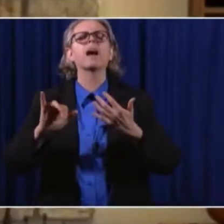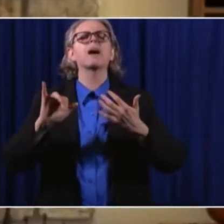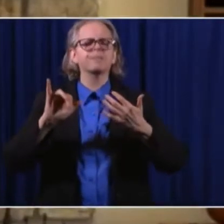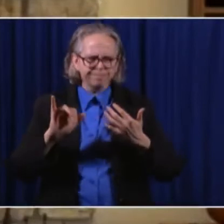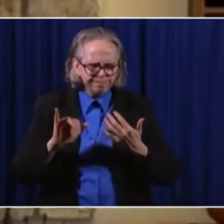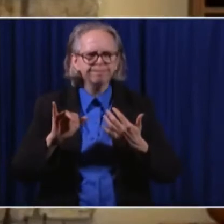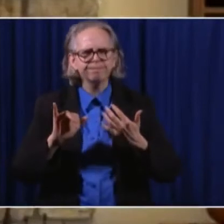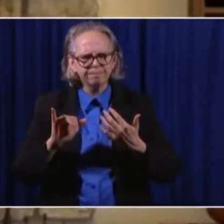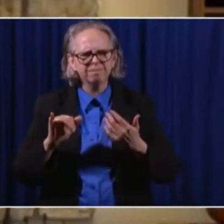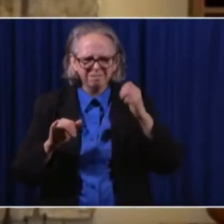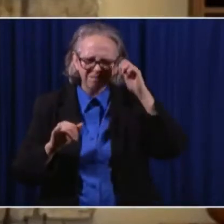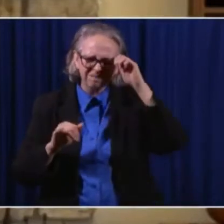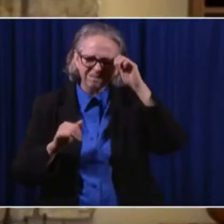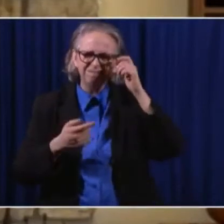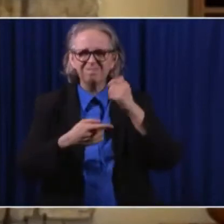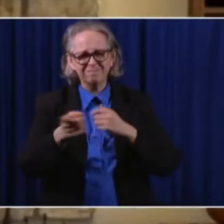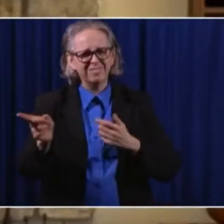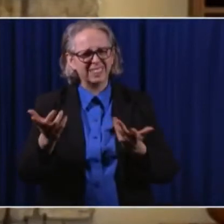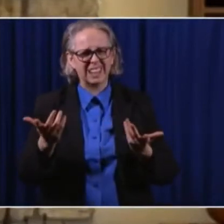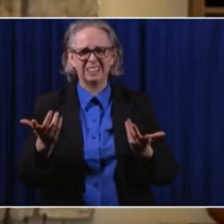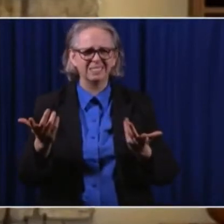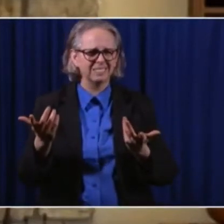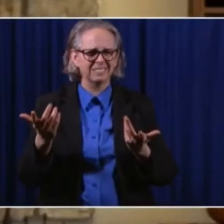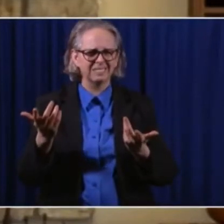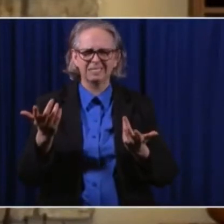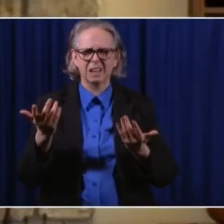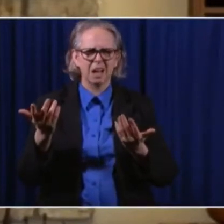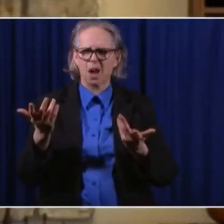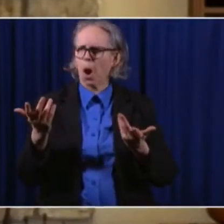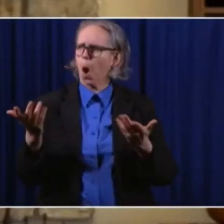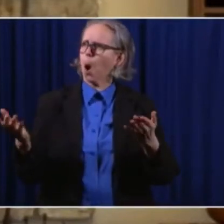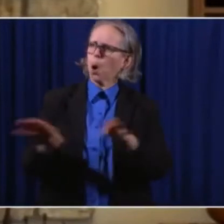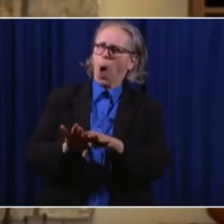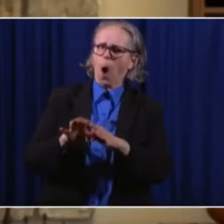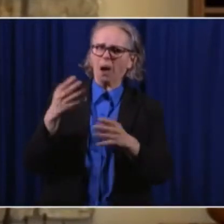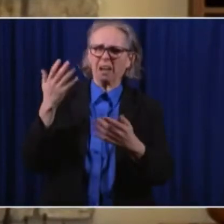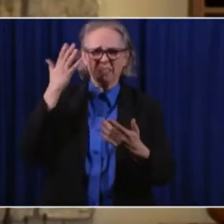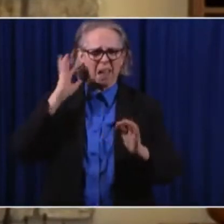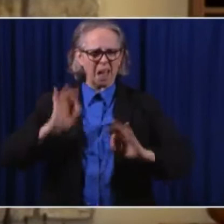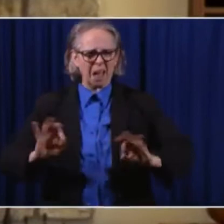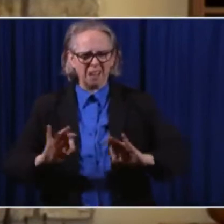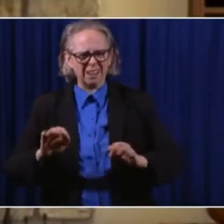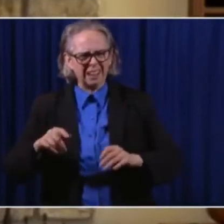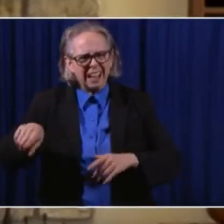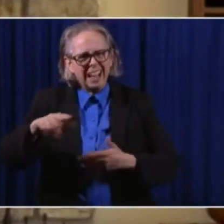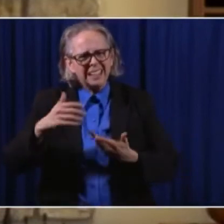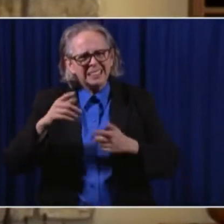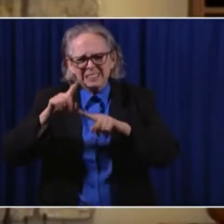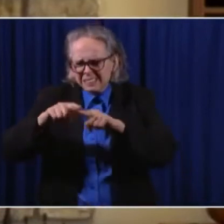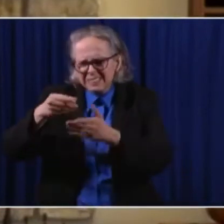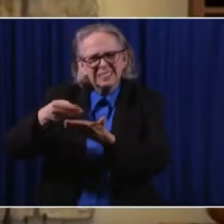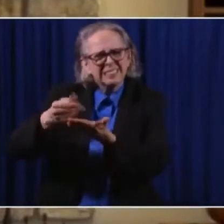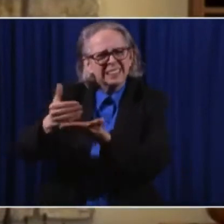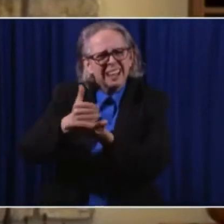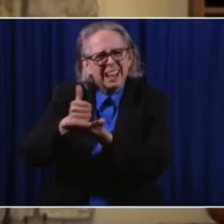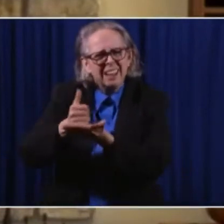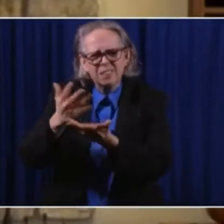story. There's a single mom out there who's, this is what she's doing, trying to keep her family moving forward. We got people with